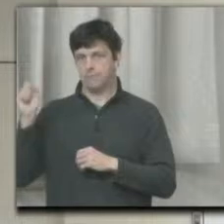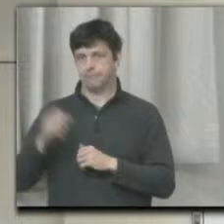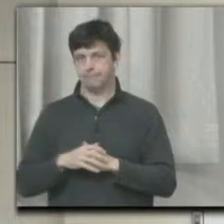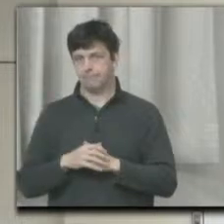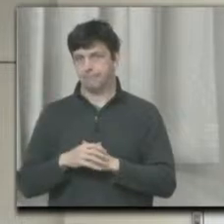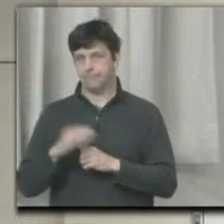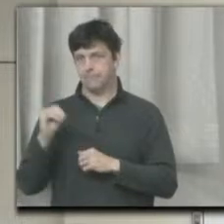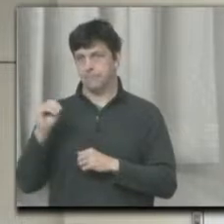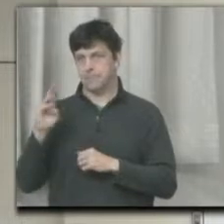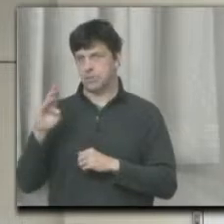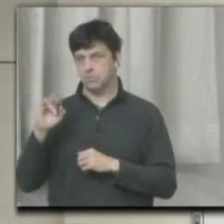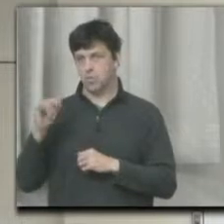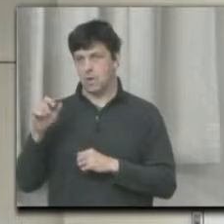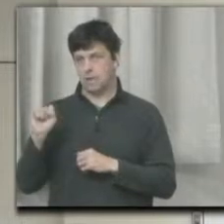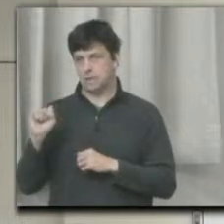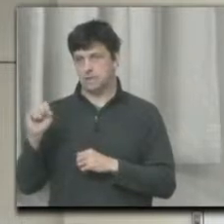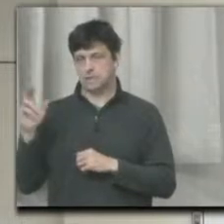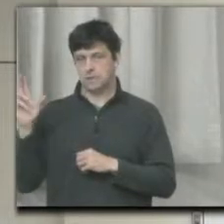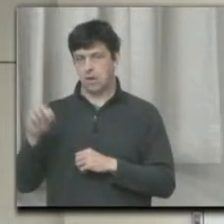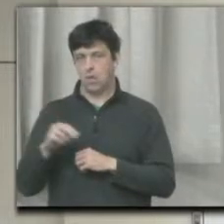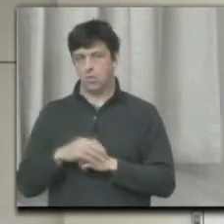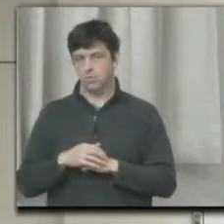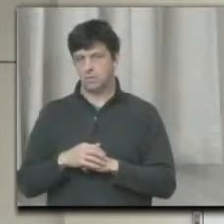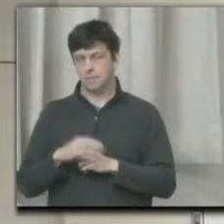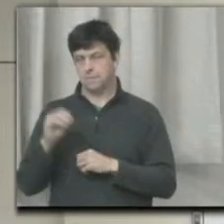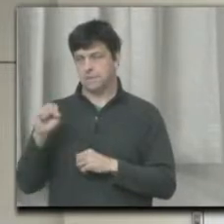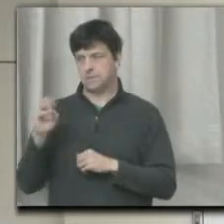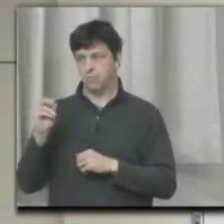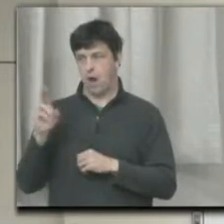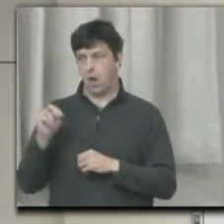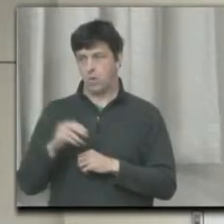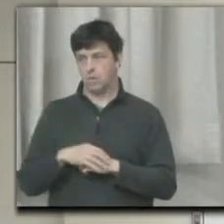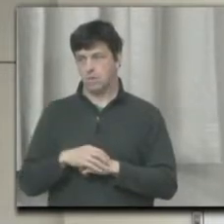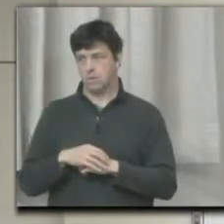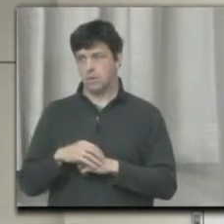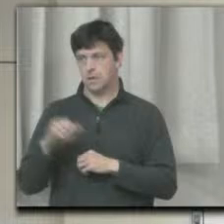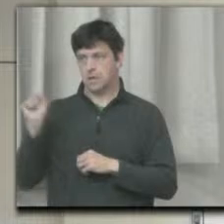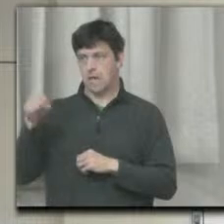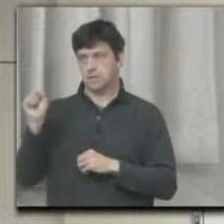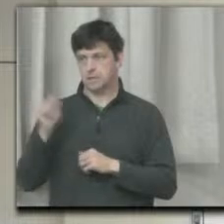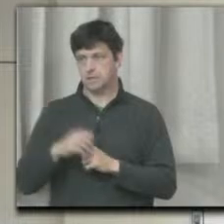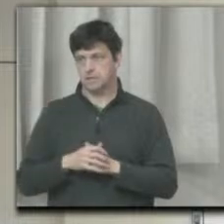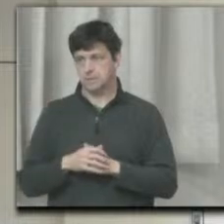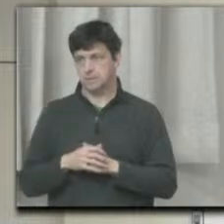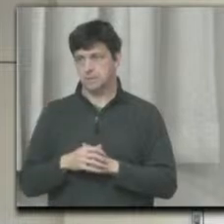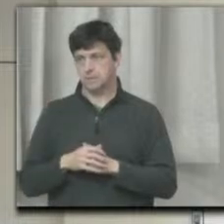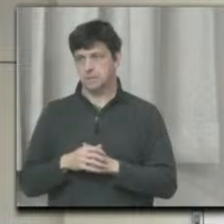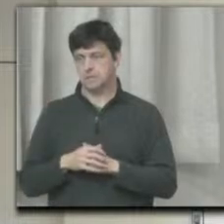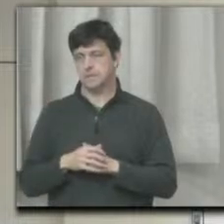Mr. Briggs. No. Ms. Brown. Yes.